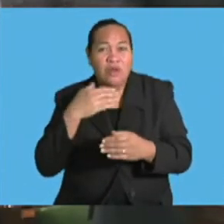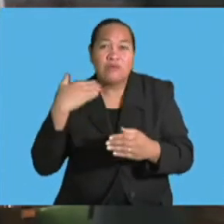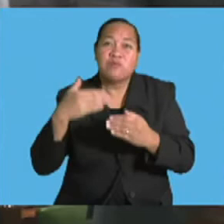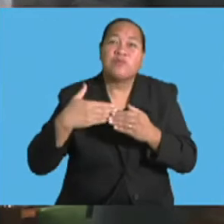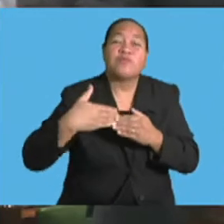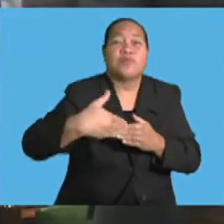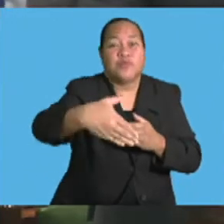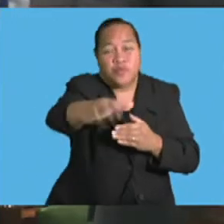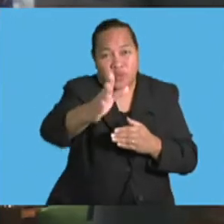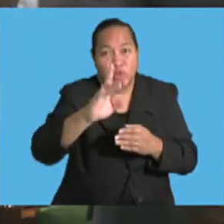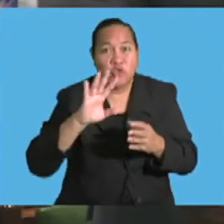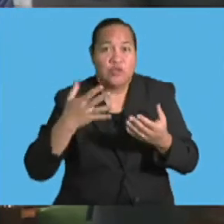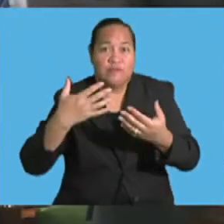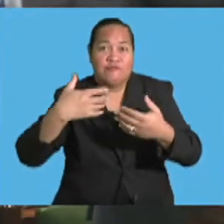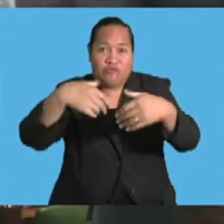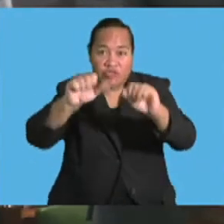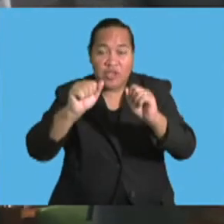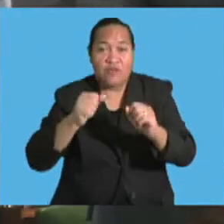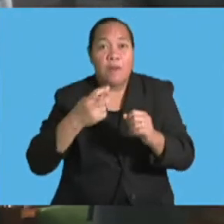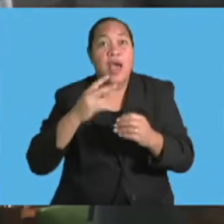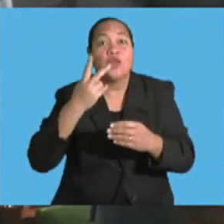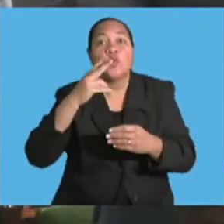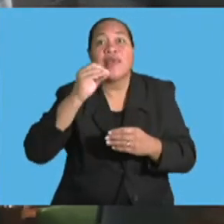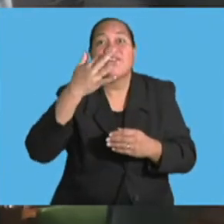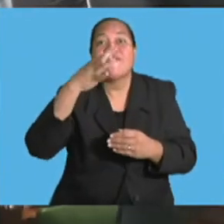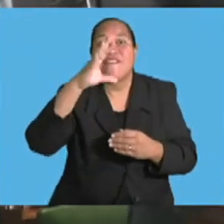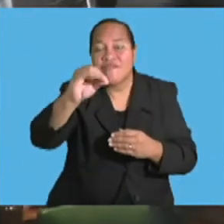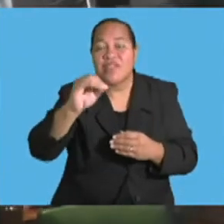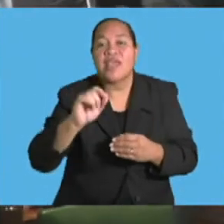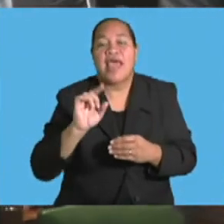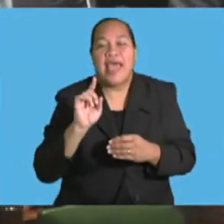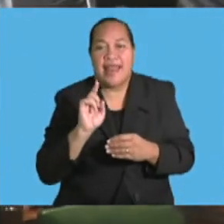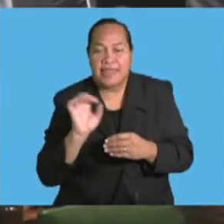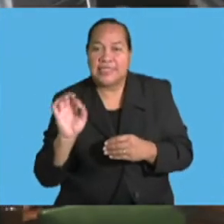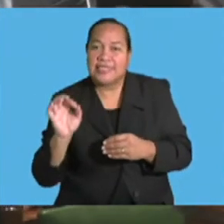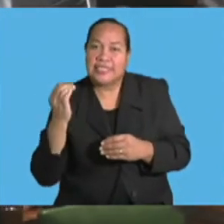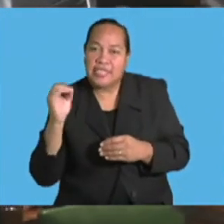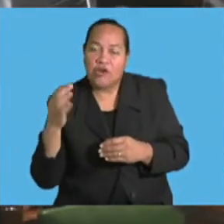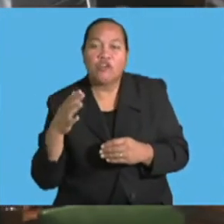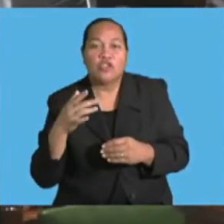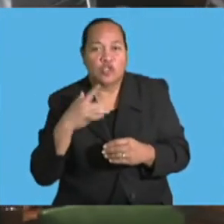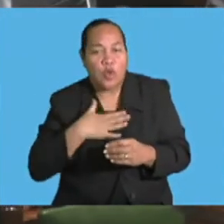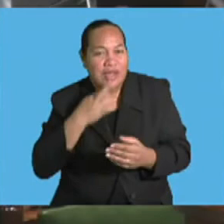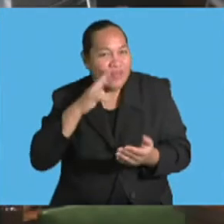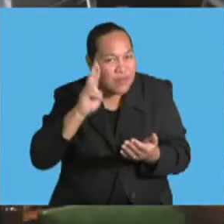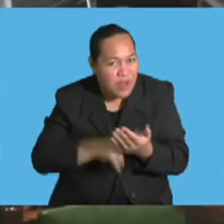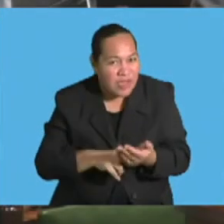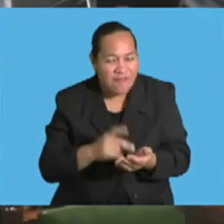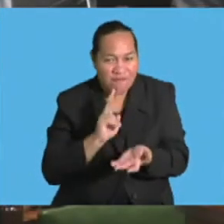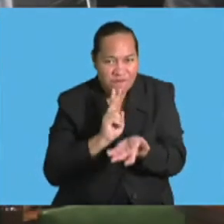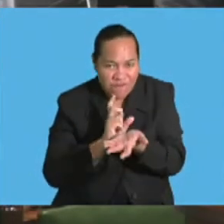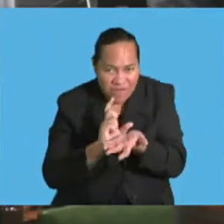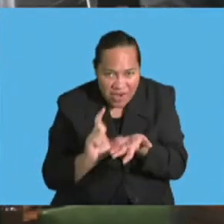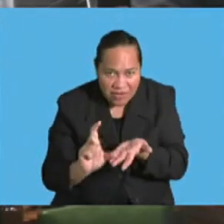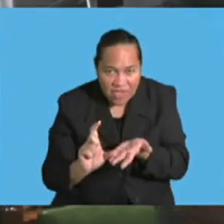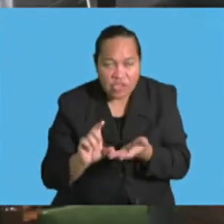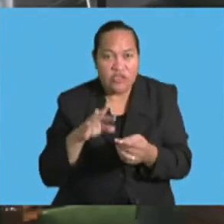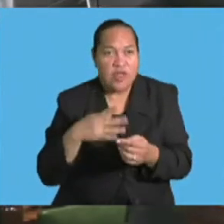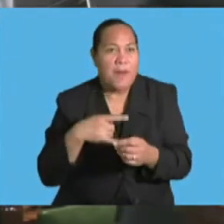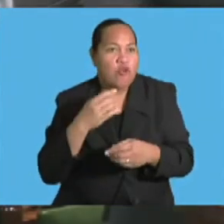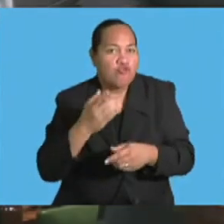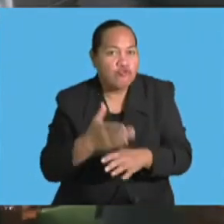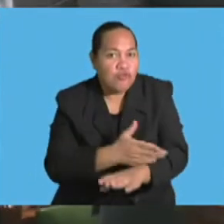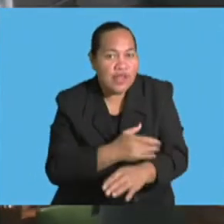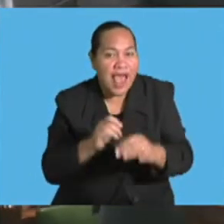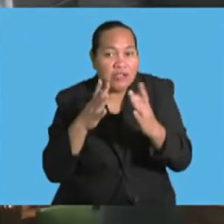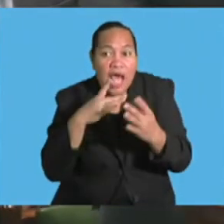target of net zero by 2050 by establishing a system for the measurement, reporting and verification of greenhouse gas